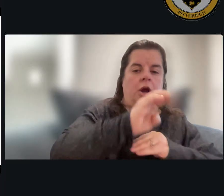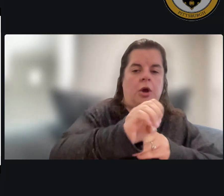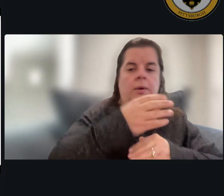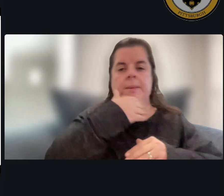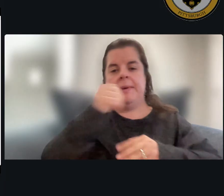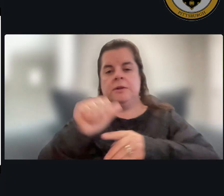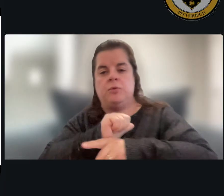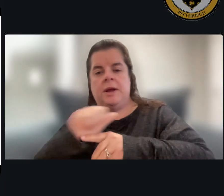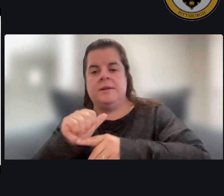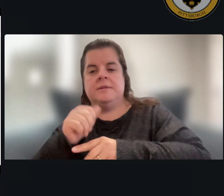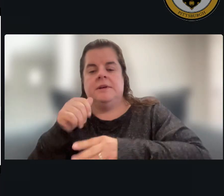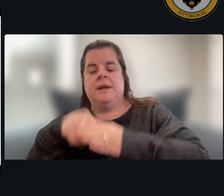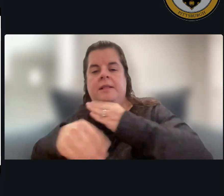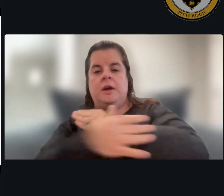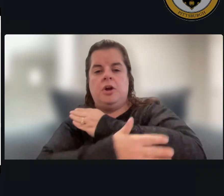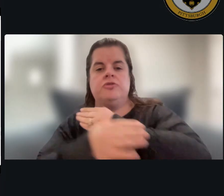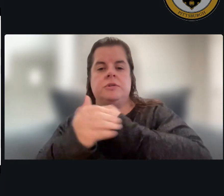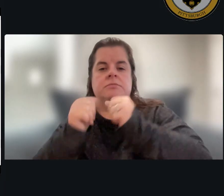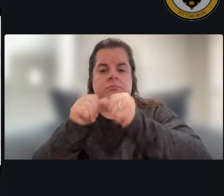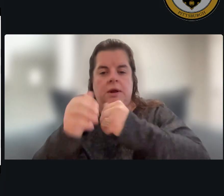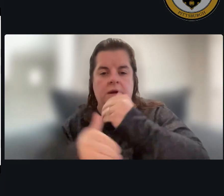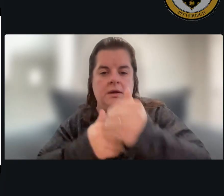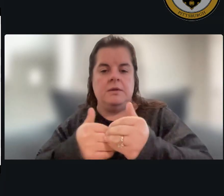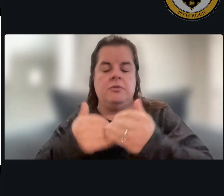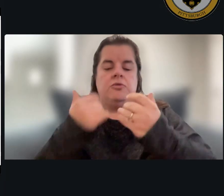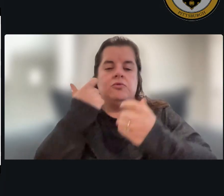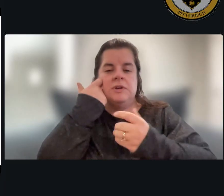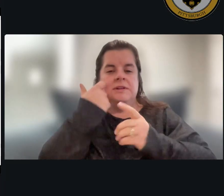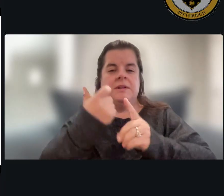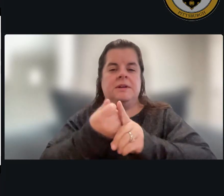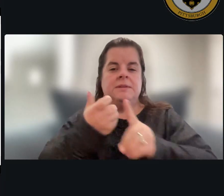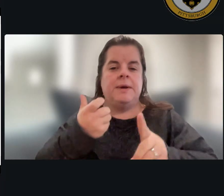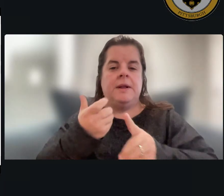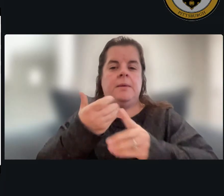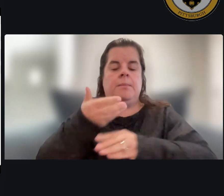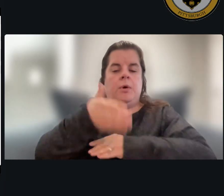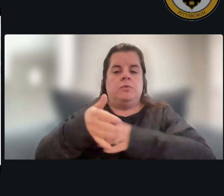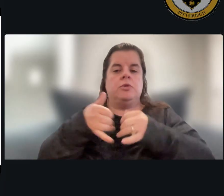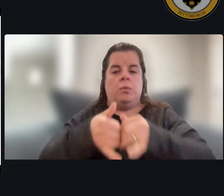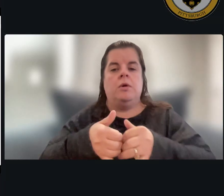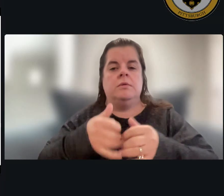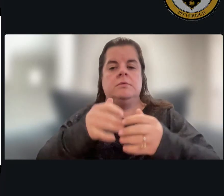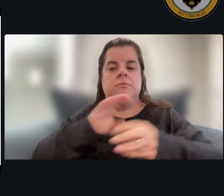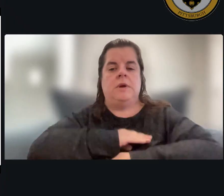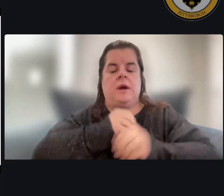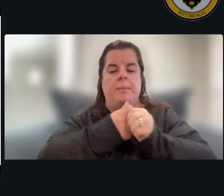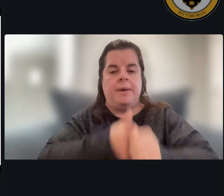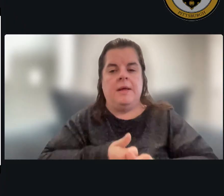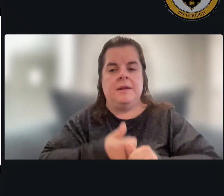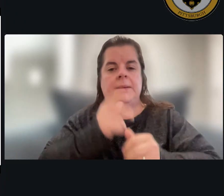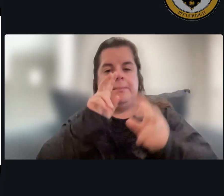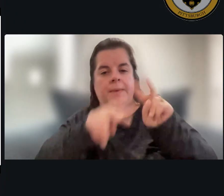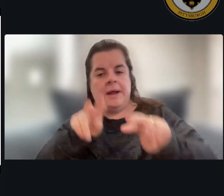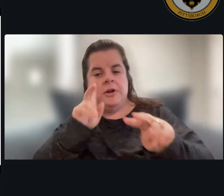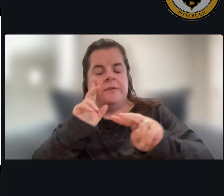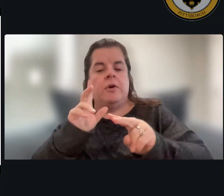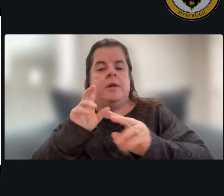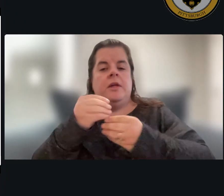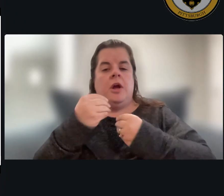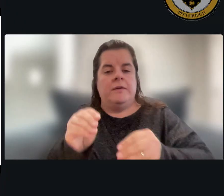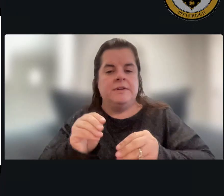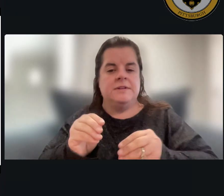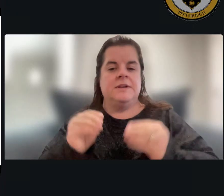is ongoing. Most recently, we expanded post-award compliance and monitoring with the Office of Equal Protection.